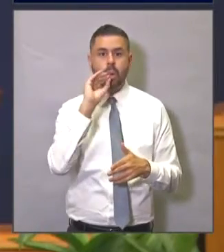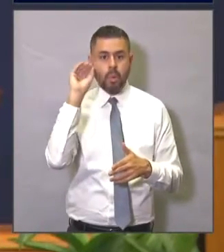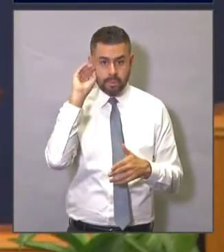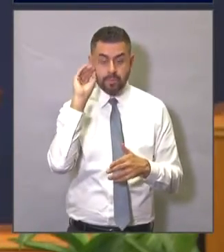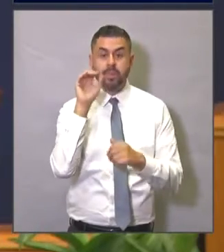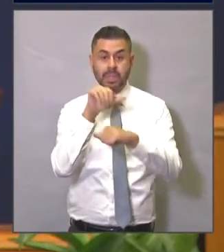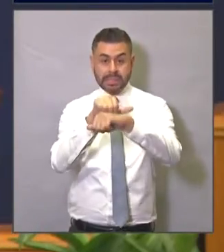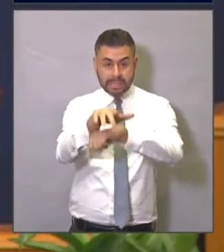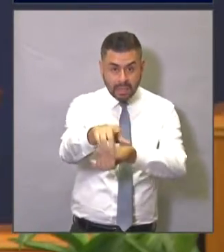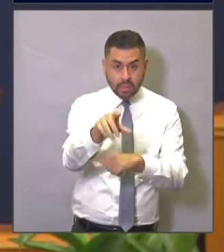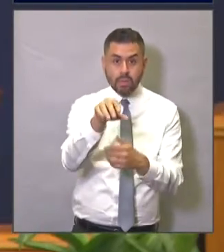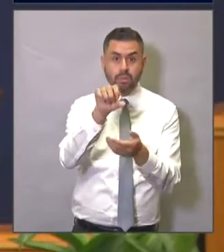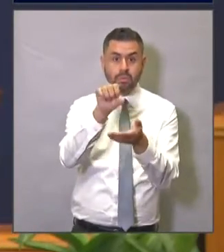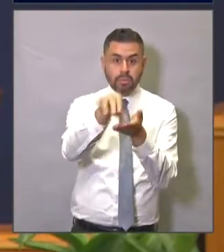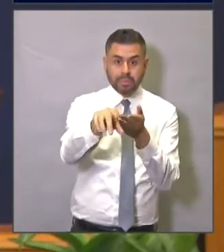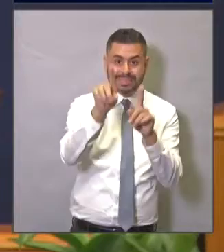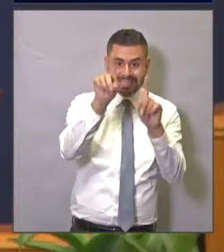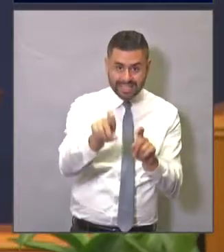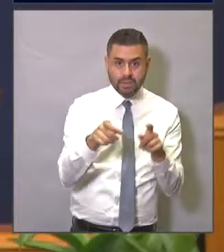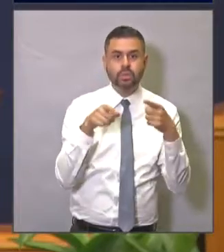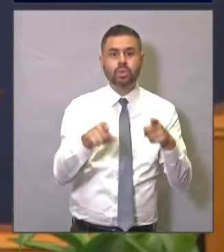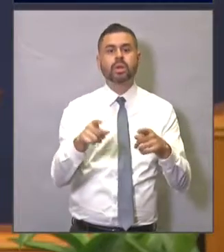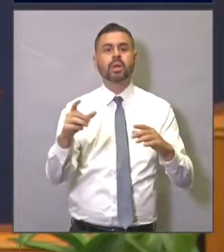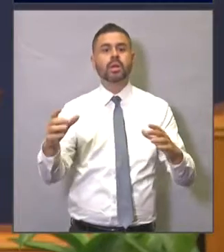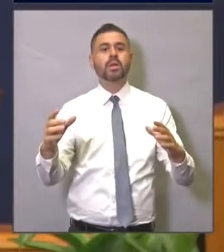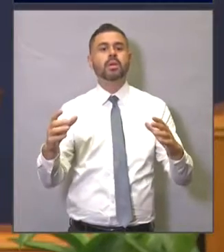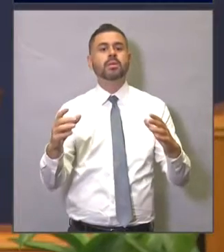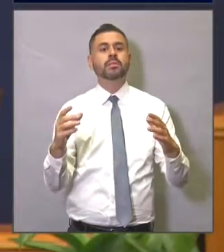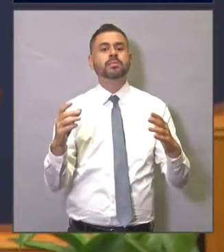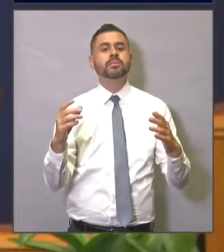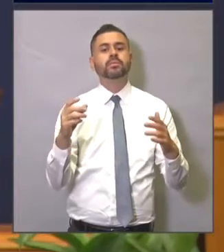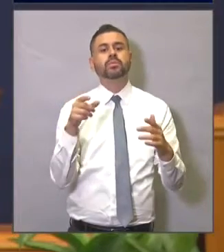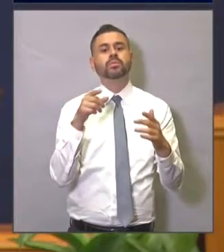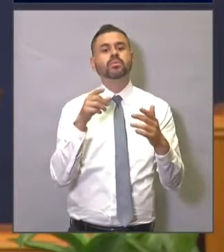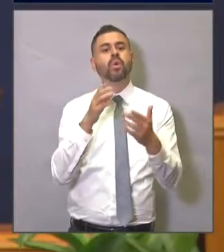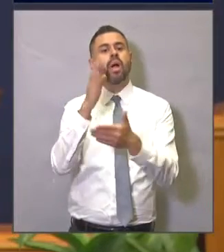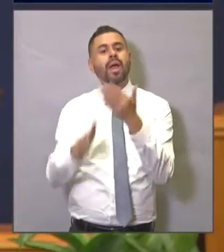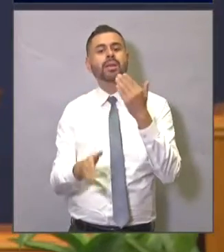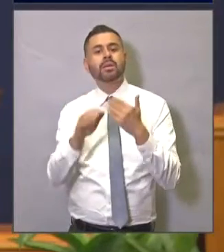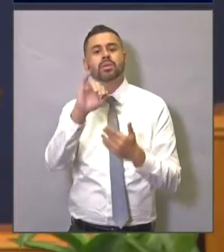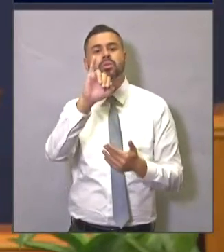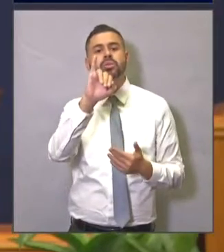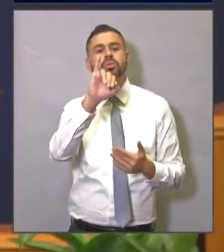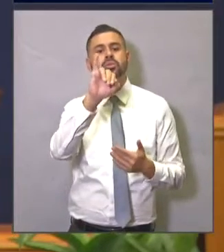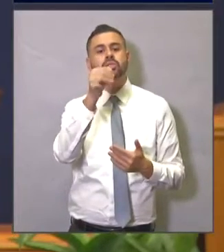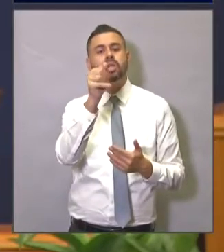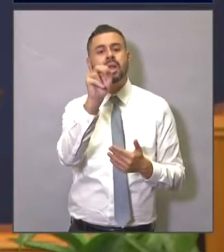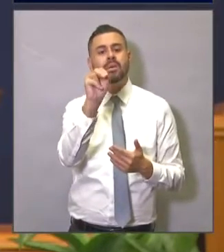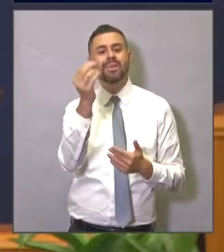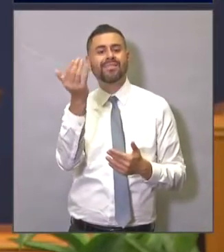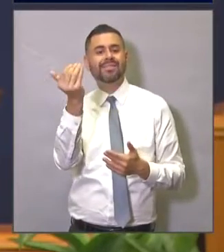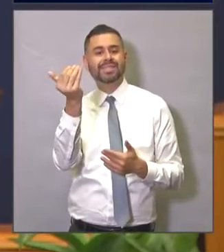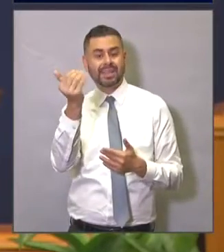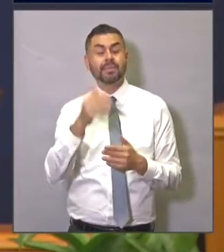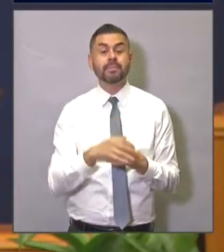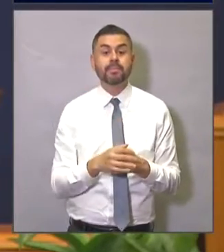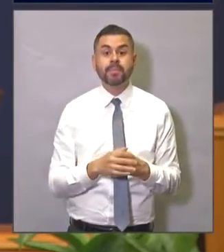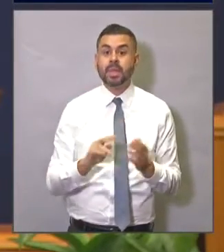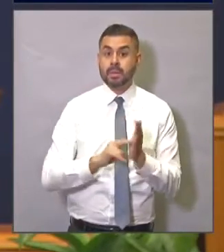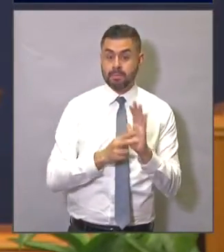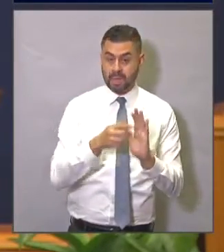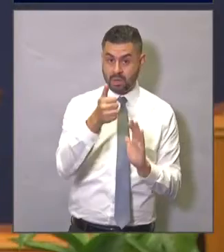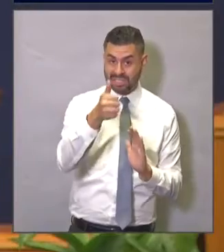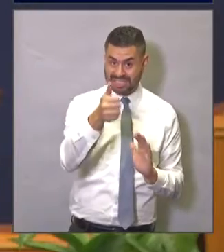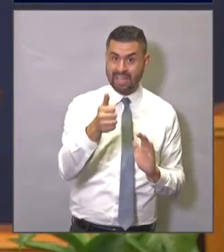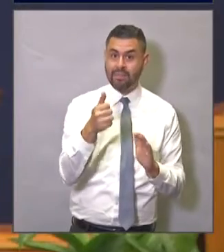reduce COVID-19 spread during the holiday season and will run through at least January 15th. Individuals can have a